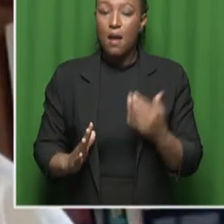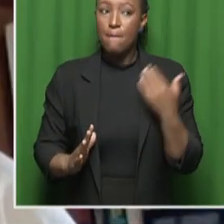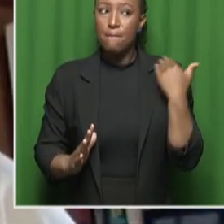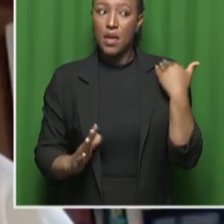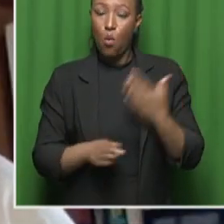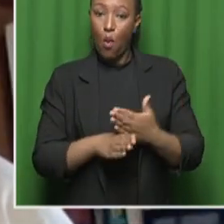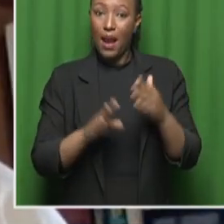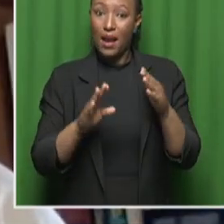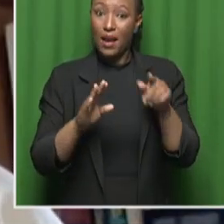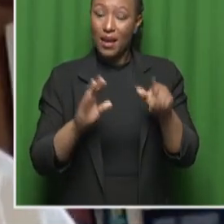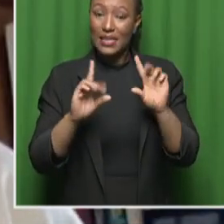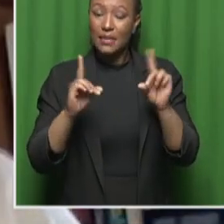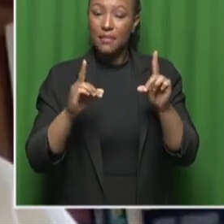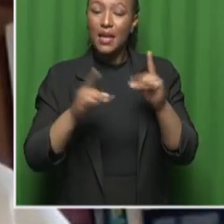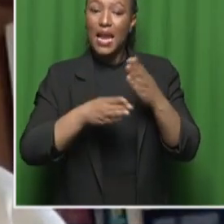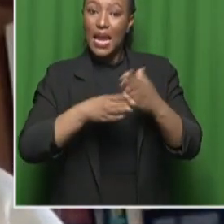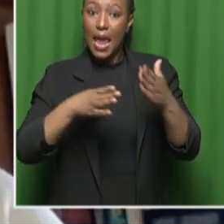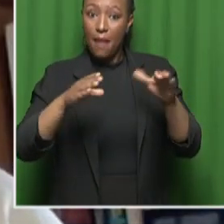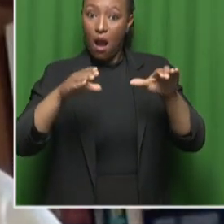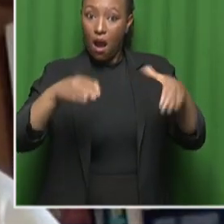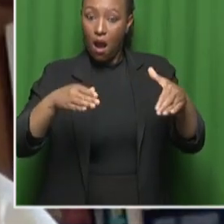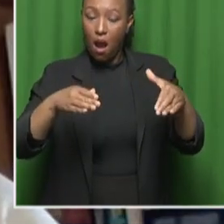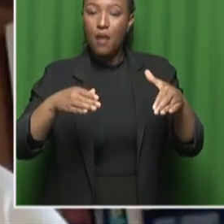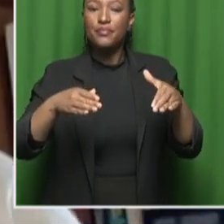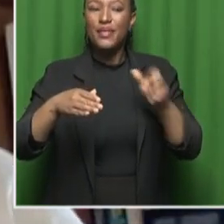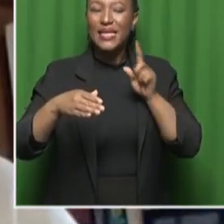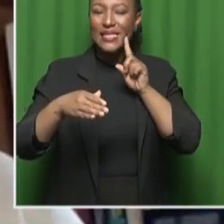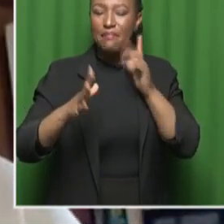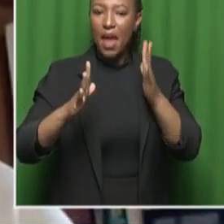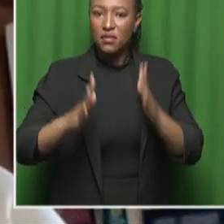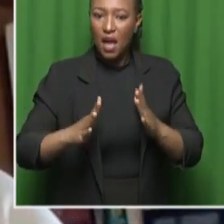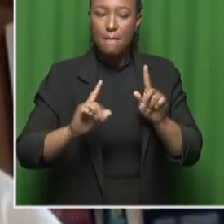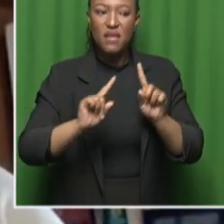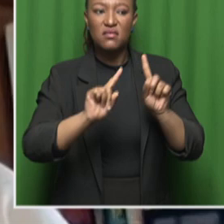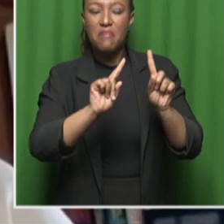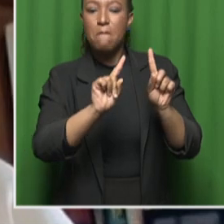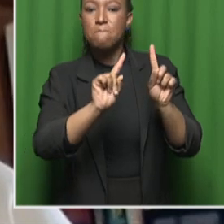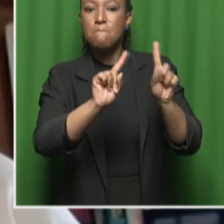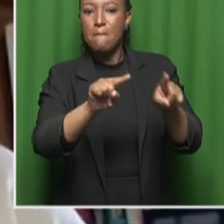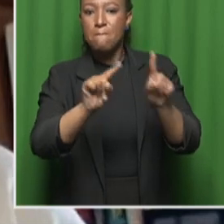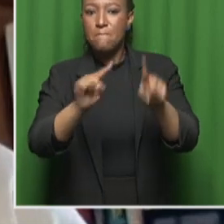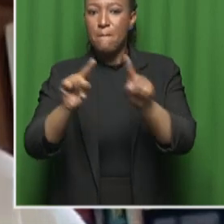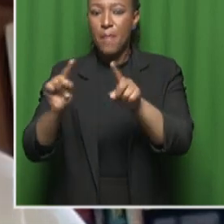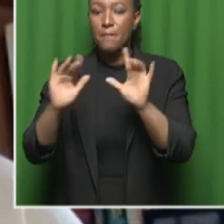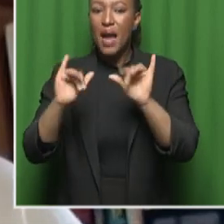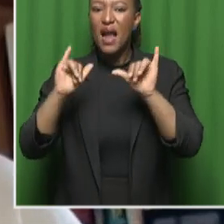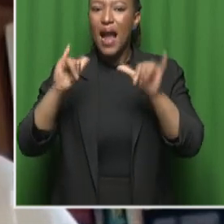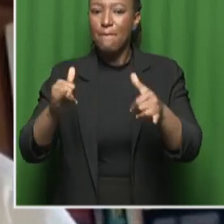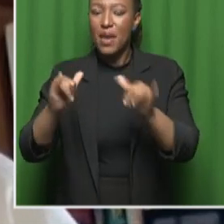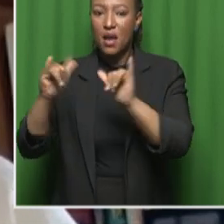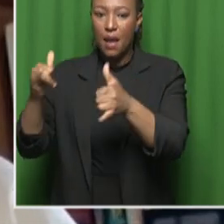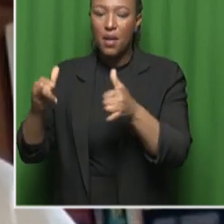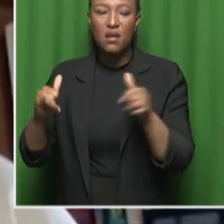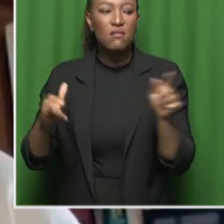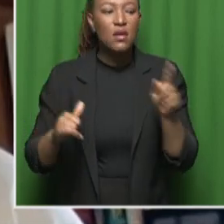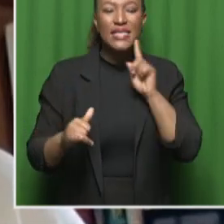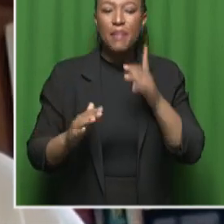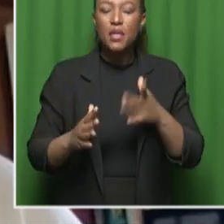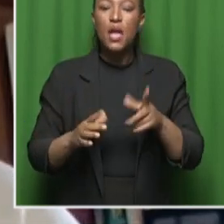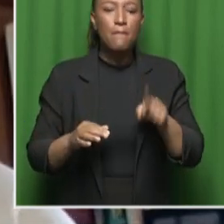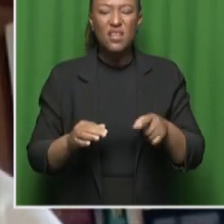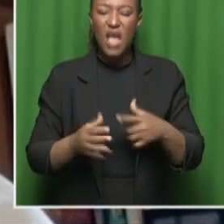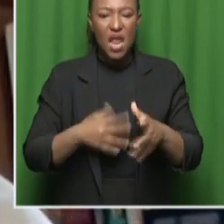those inspectors are properly utilized. We raided companies. We made sure that unions have shop stewards who